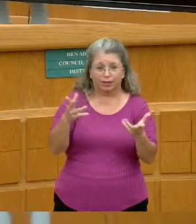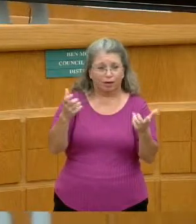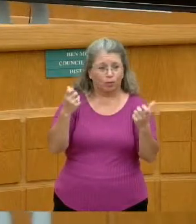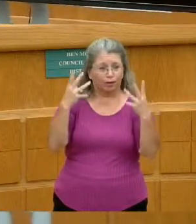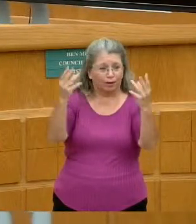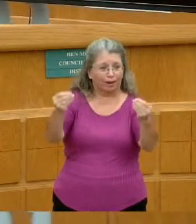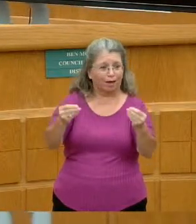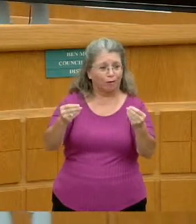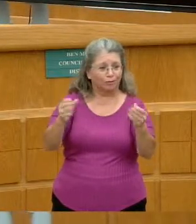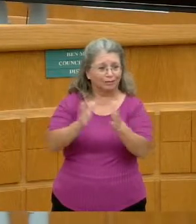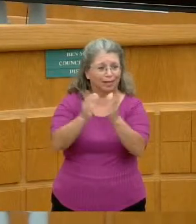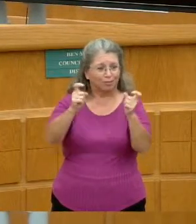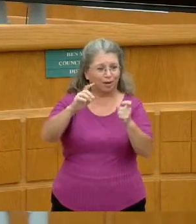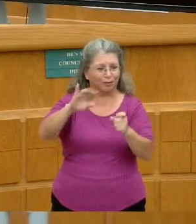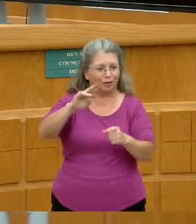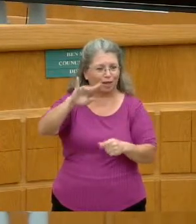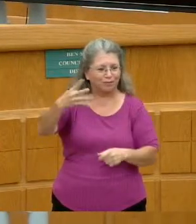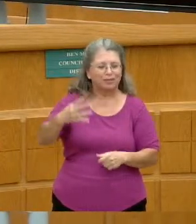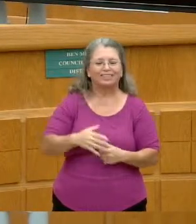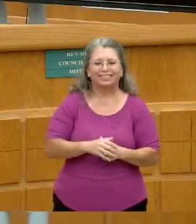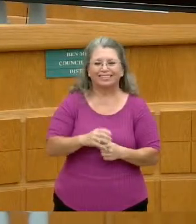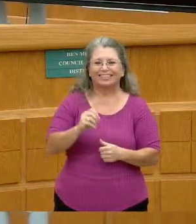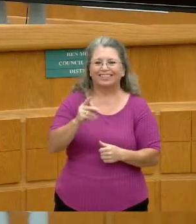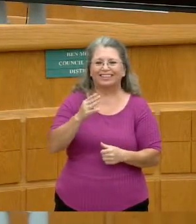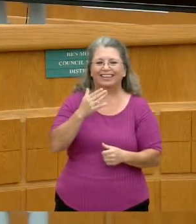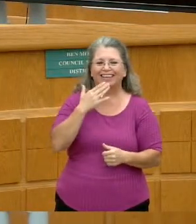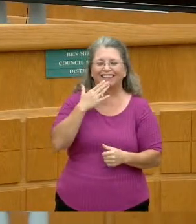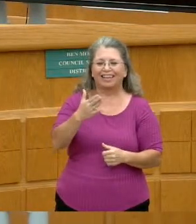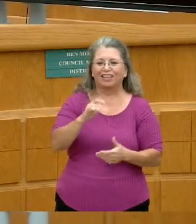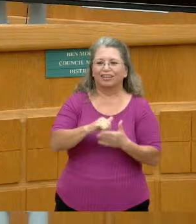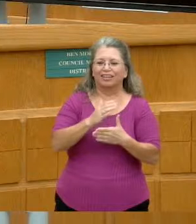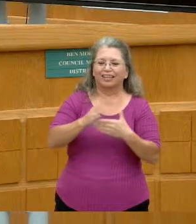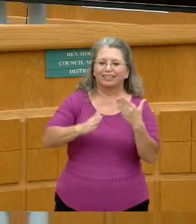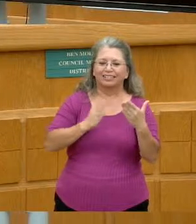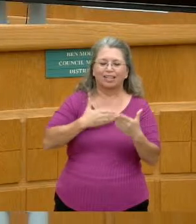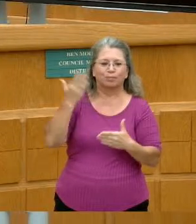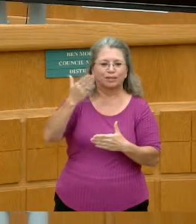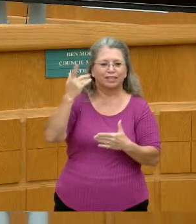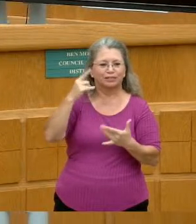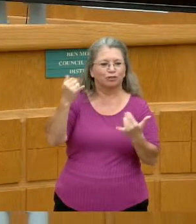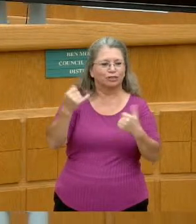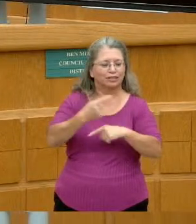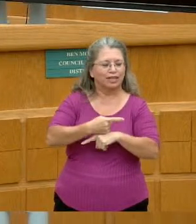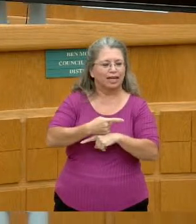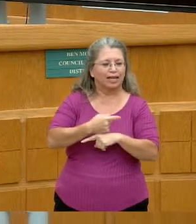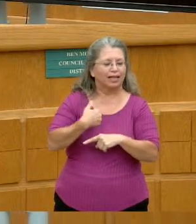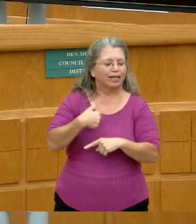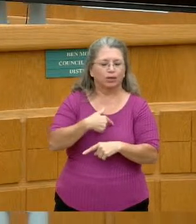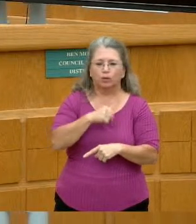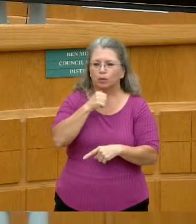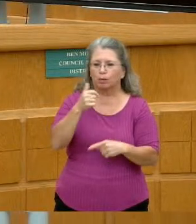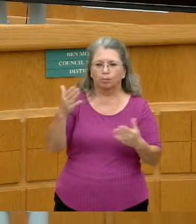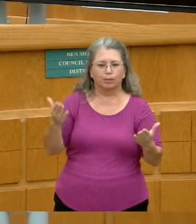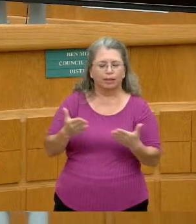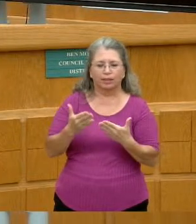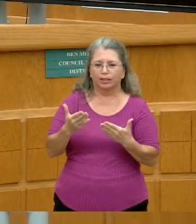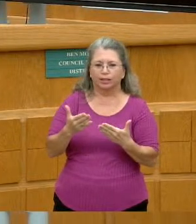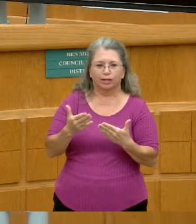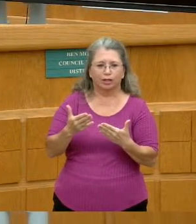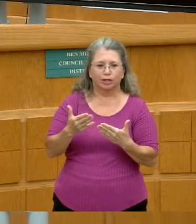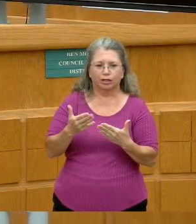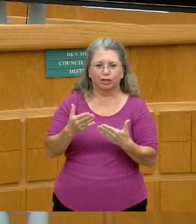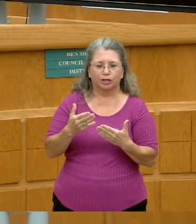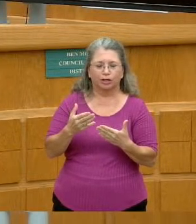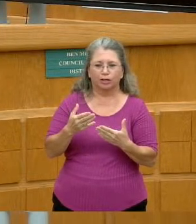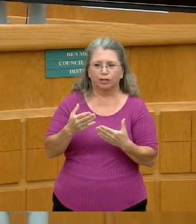the 4th? Okay, good. Well, thank you all. That concludes our presentation for today. We will not be here in the